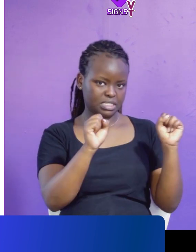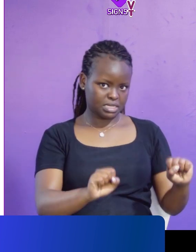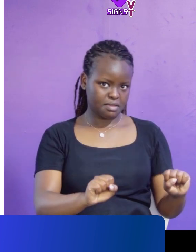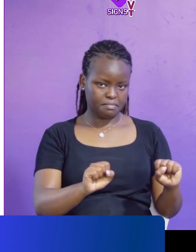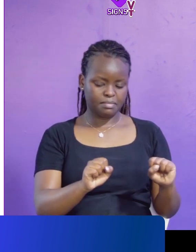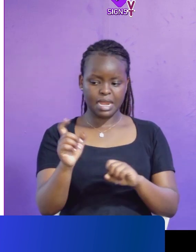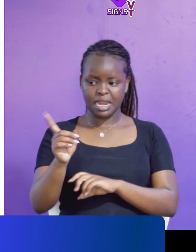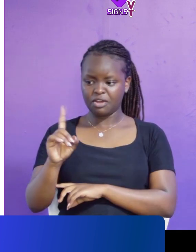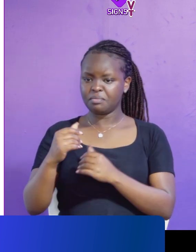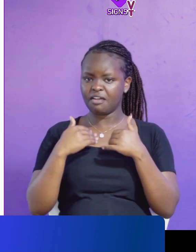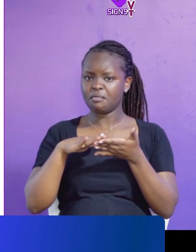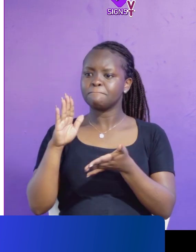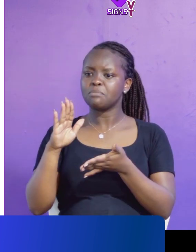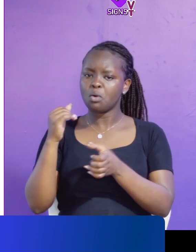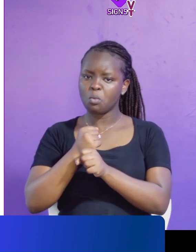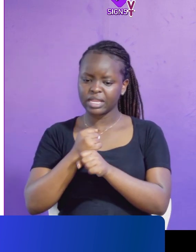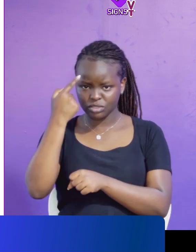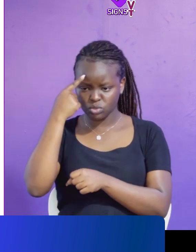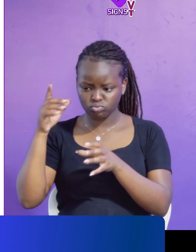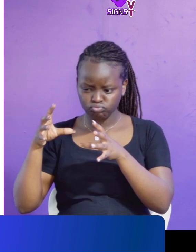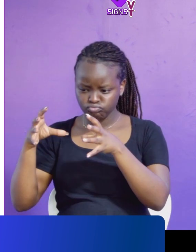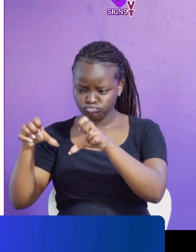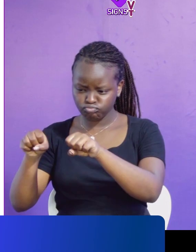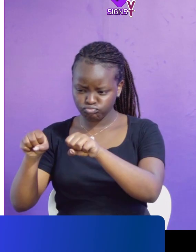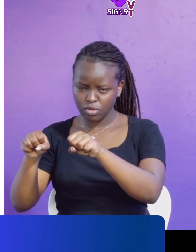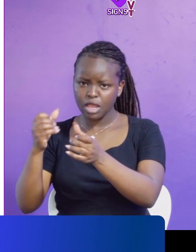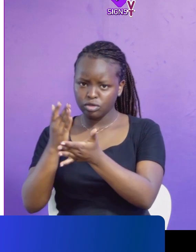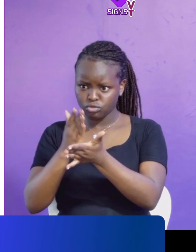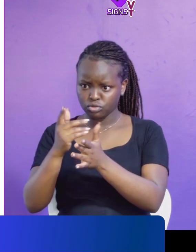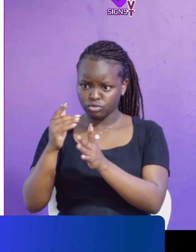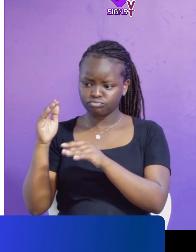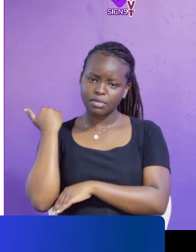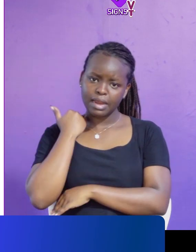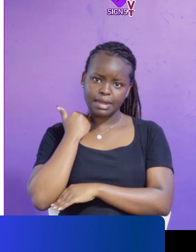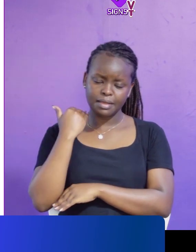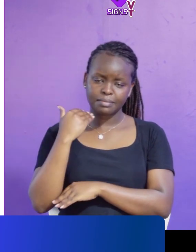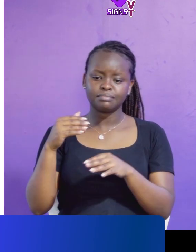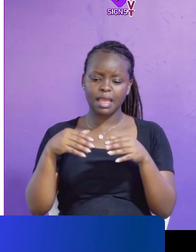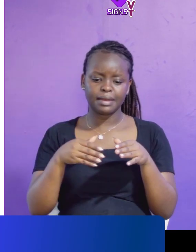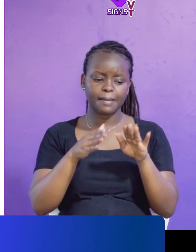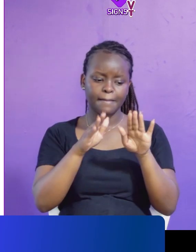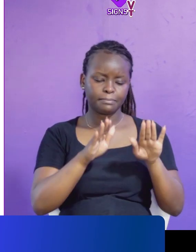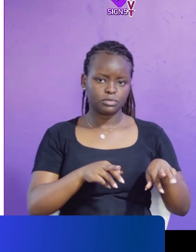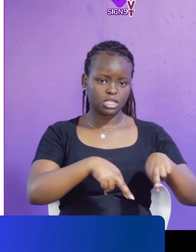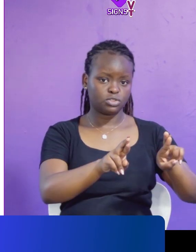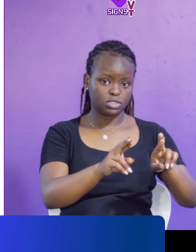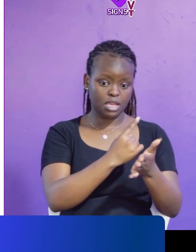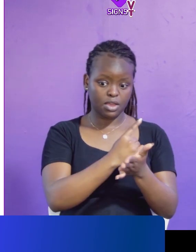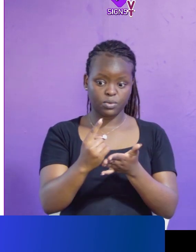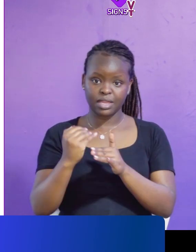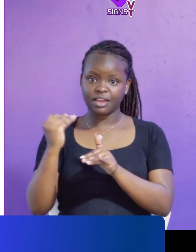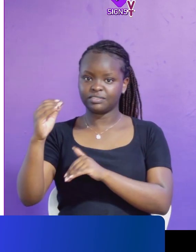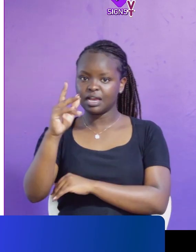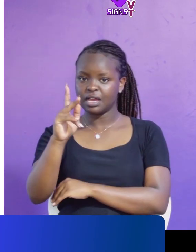working CCTV to capture real-time crime in the CBD and major roads. Now, a week after lawyer Kello